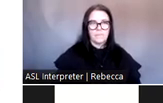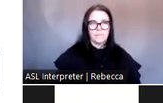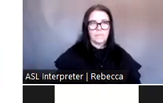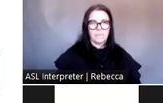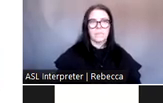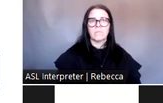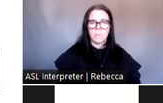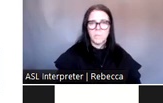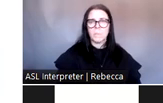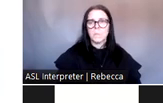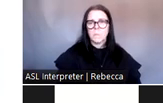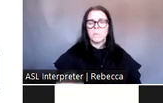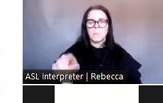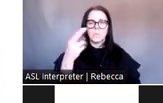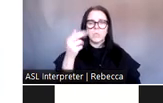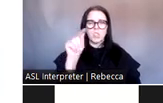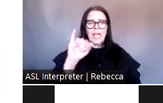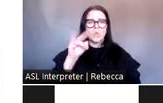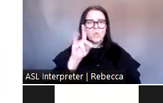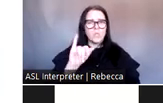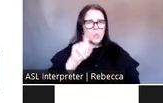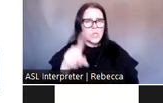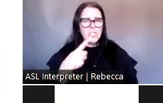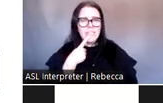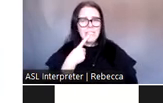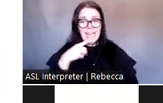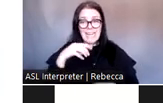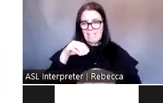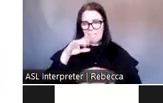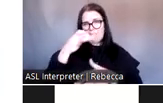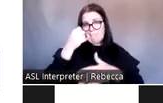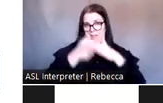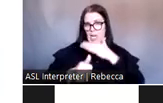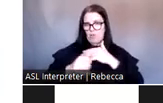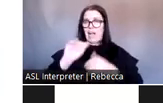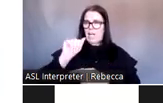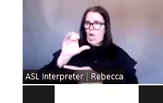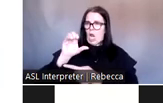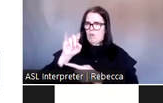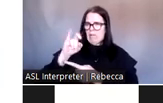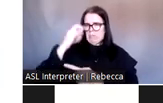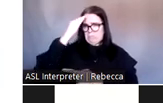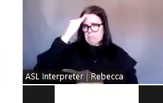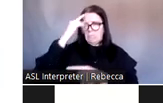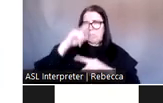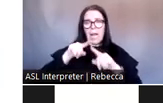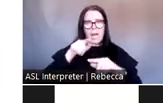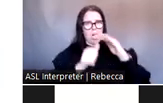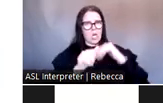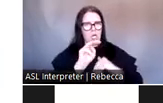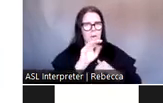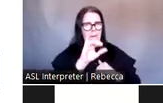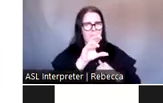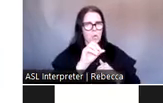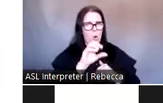Judy asks, within the context of micro-credential, what does accredited mean? Accrediting is really the person issuing the micro-credential,